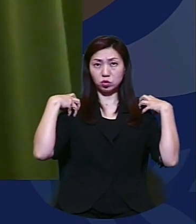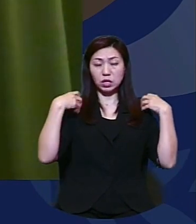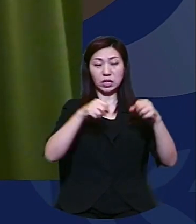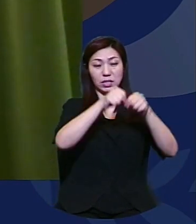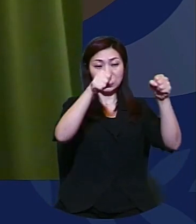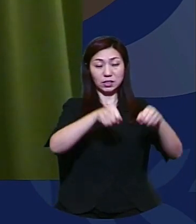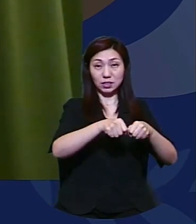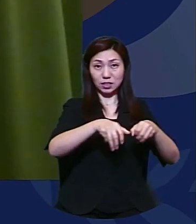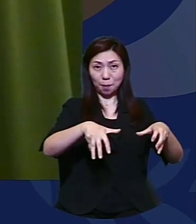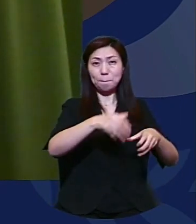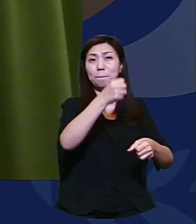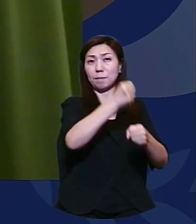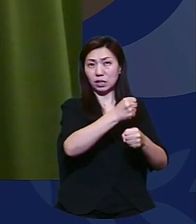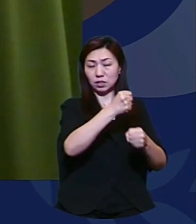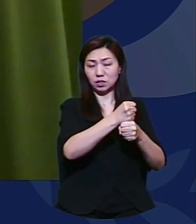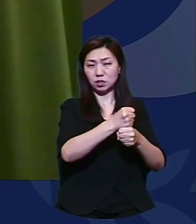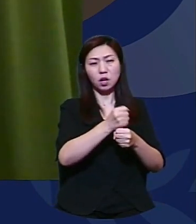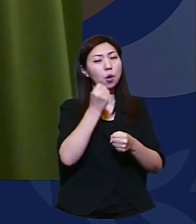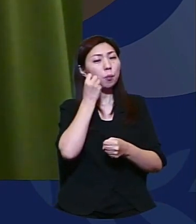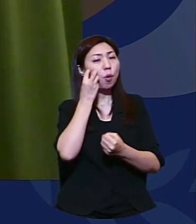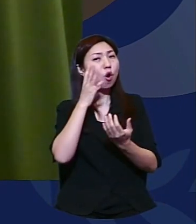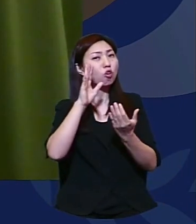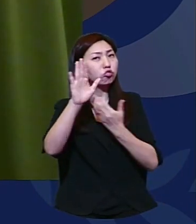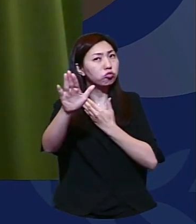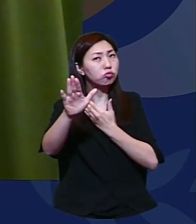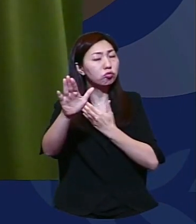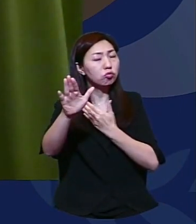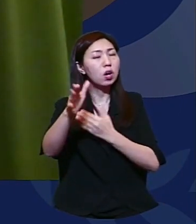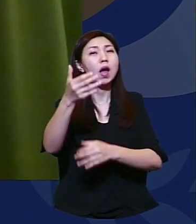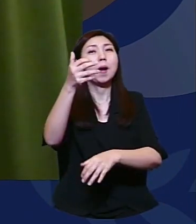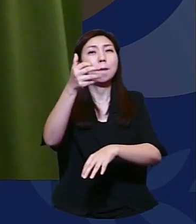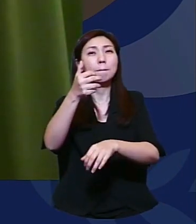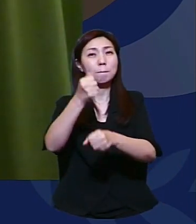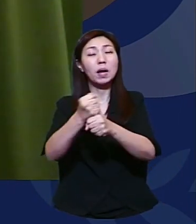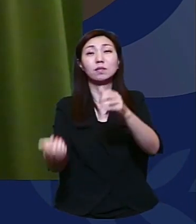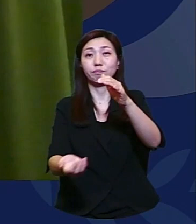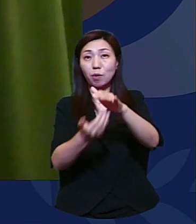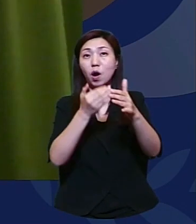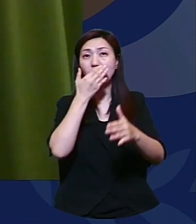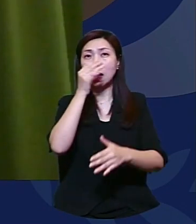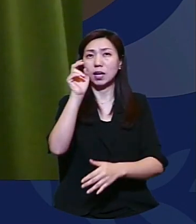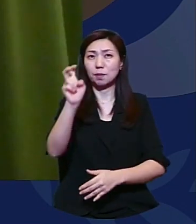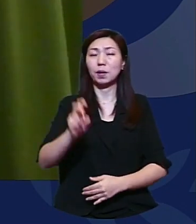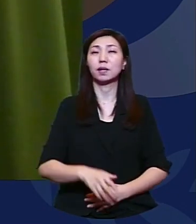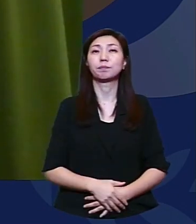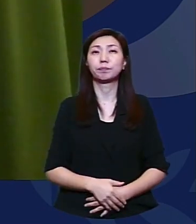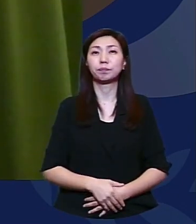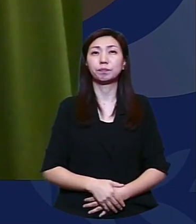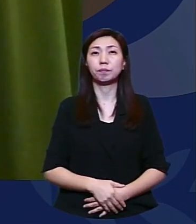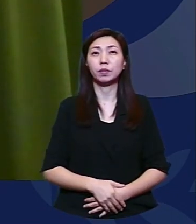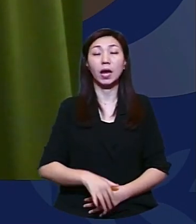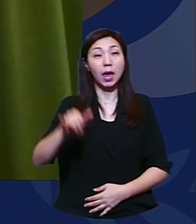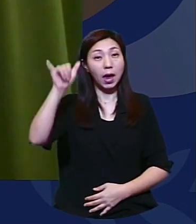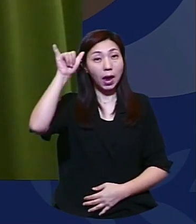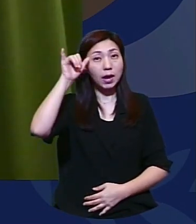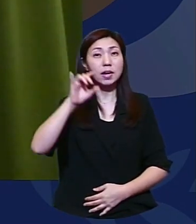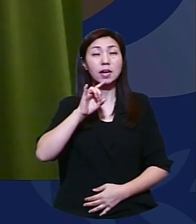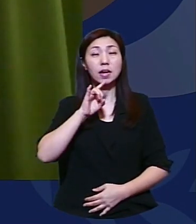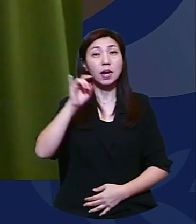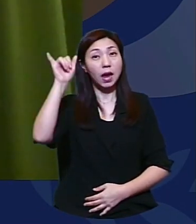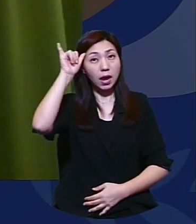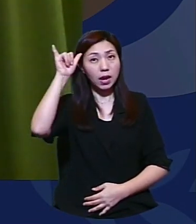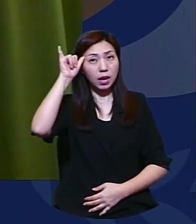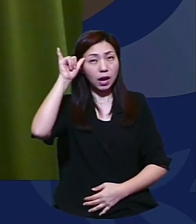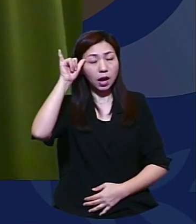step-by-step instructions for not just USAID or our implementing partners, but for anyone really, to independently conduct their own digital ecosystem